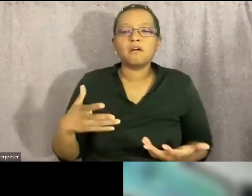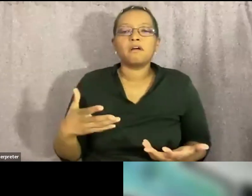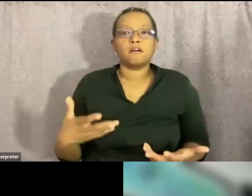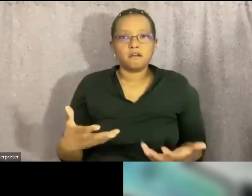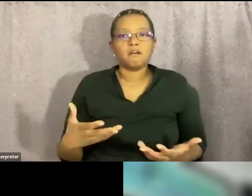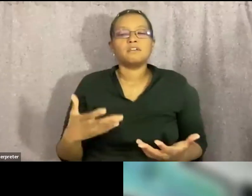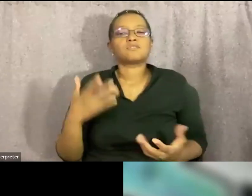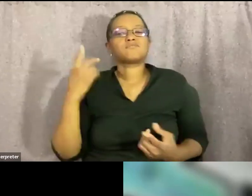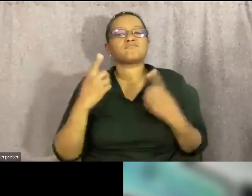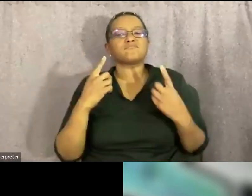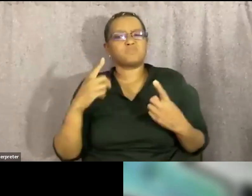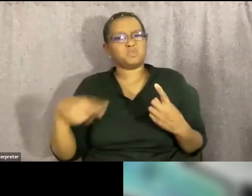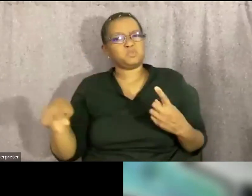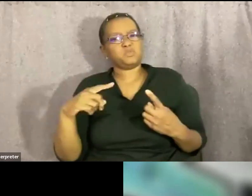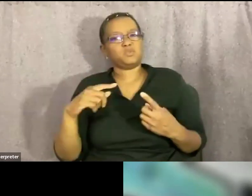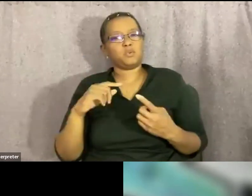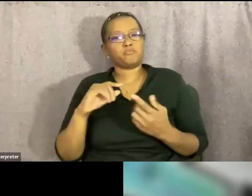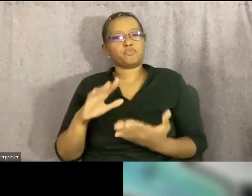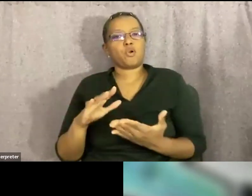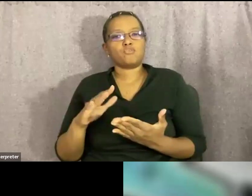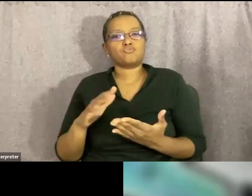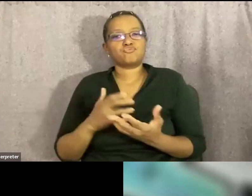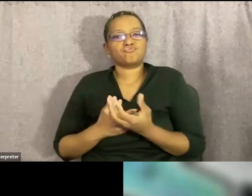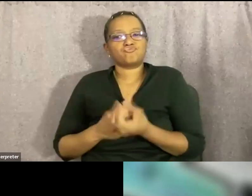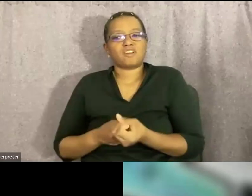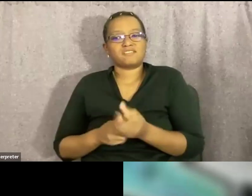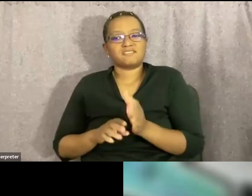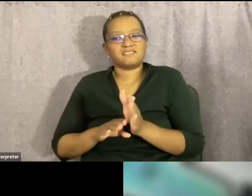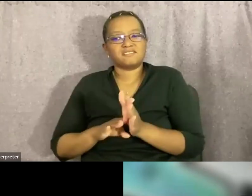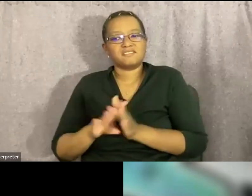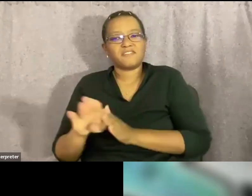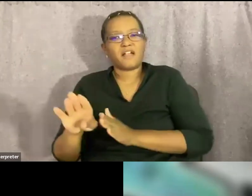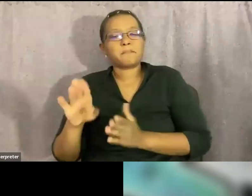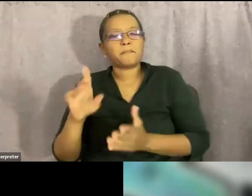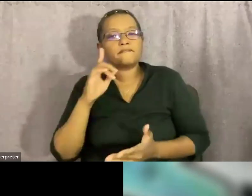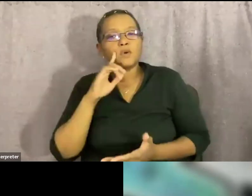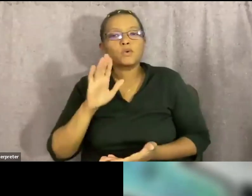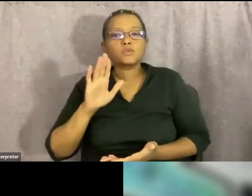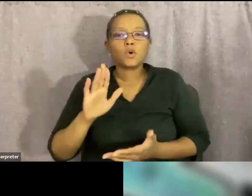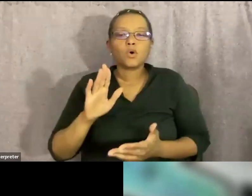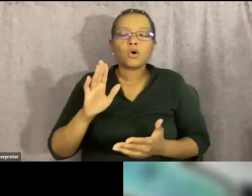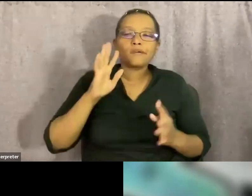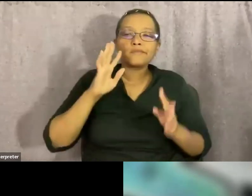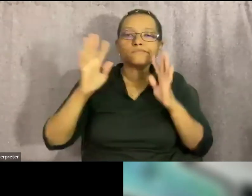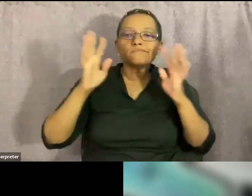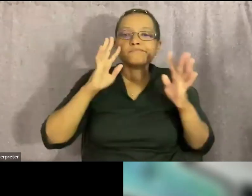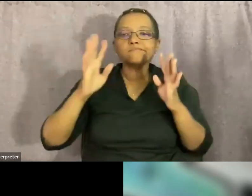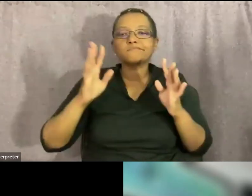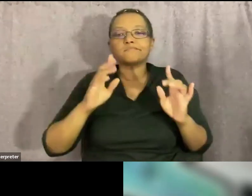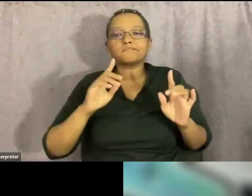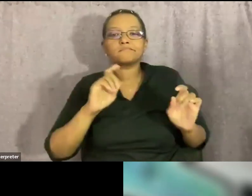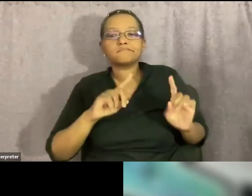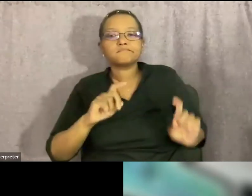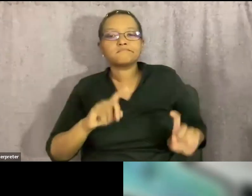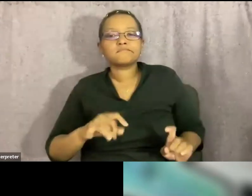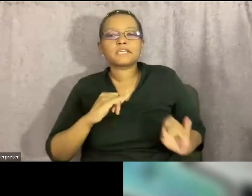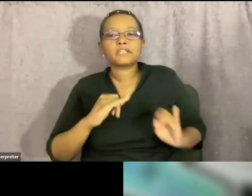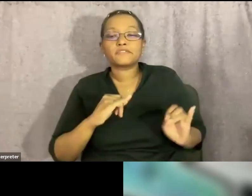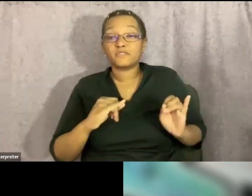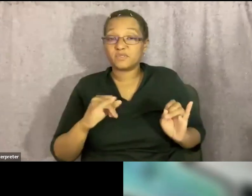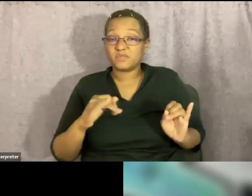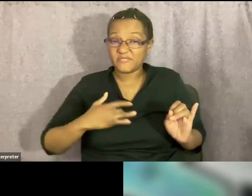for collecting people's personal information, interview questions to help give context to what I'm